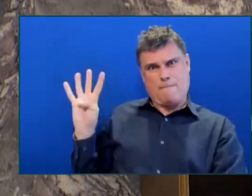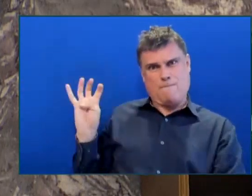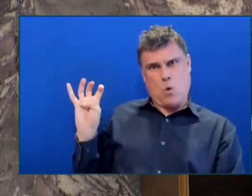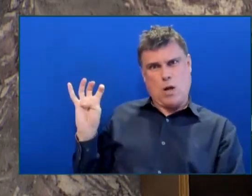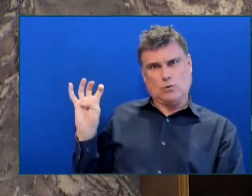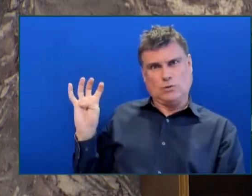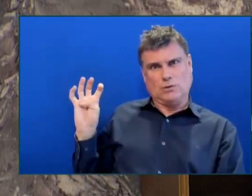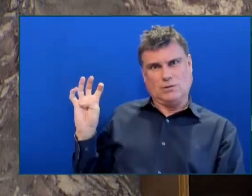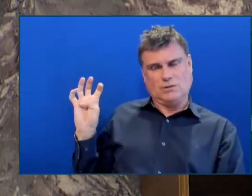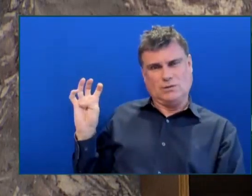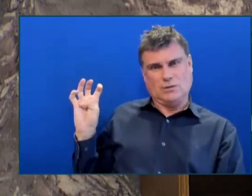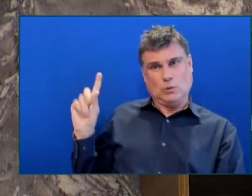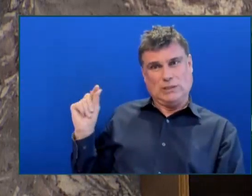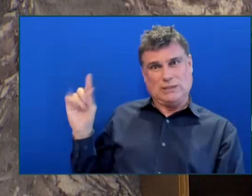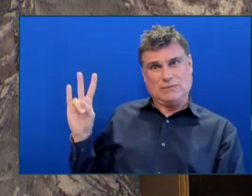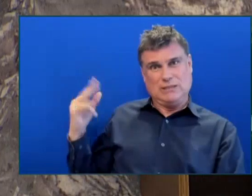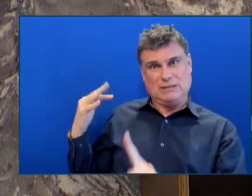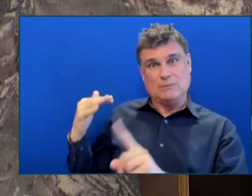take responsibility for this.